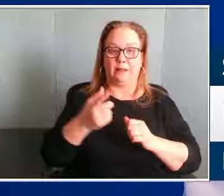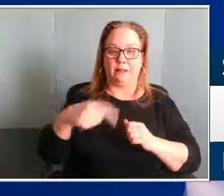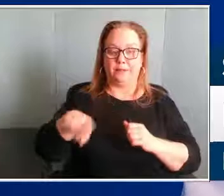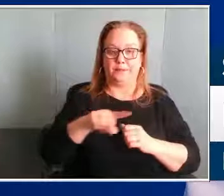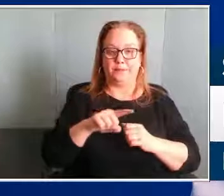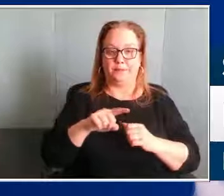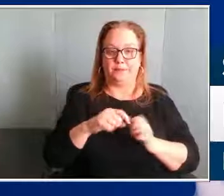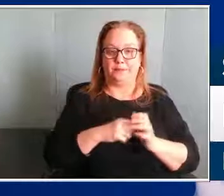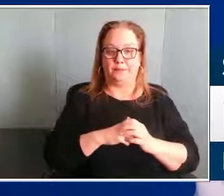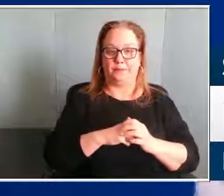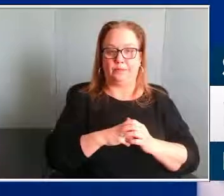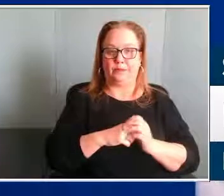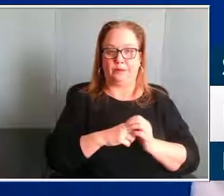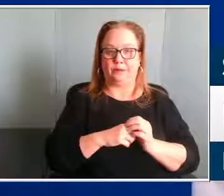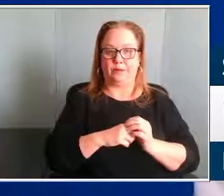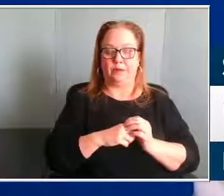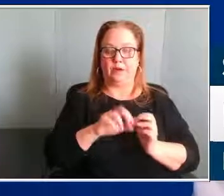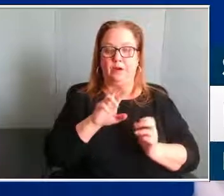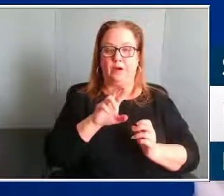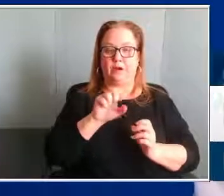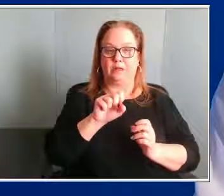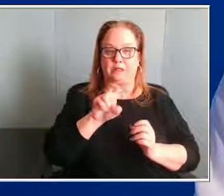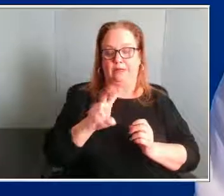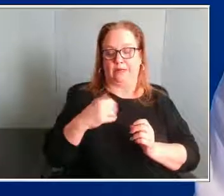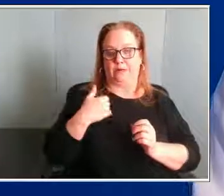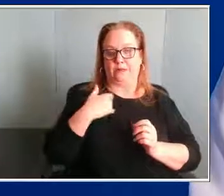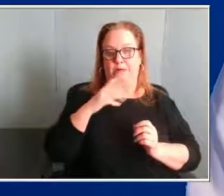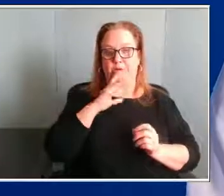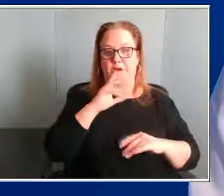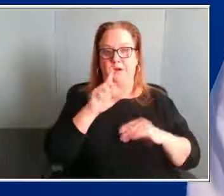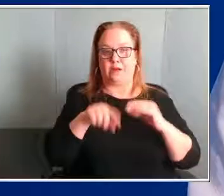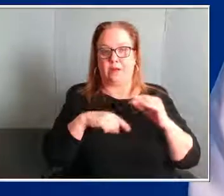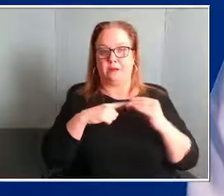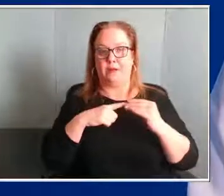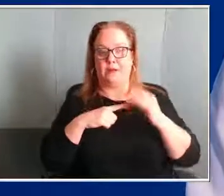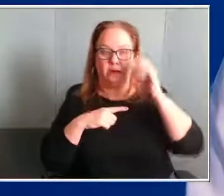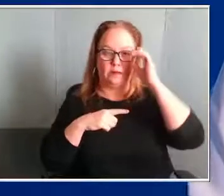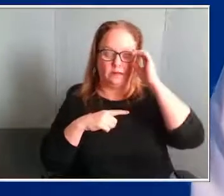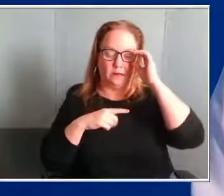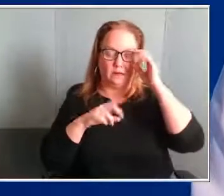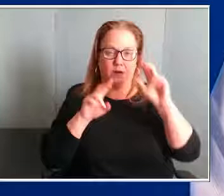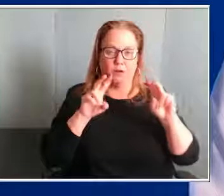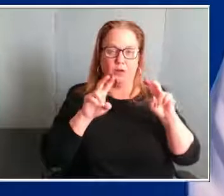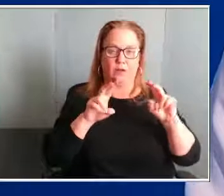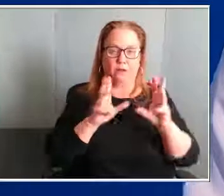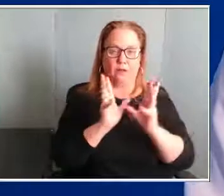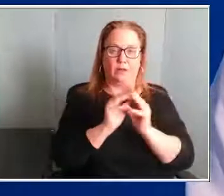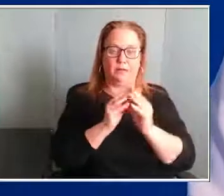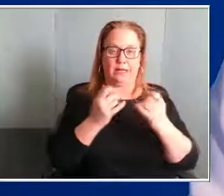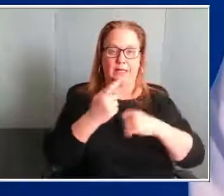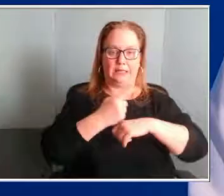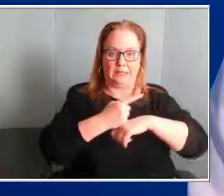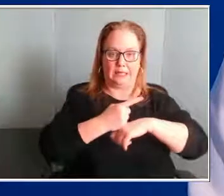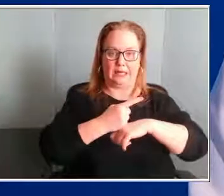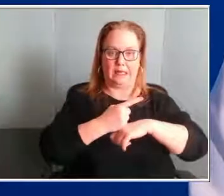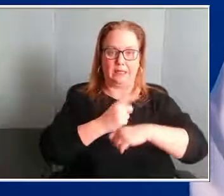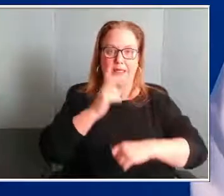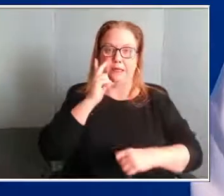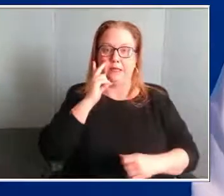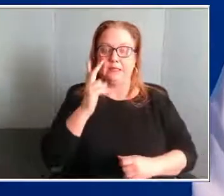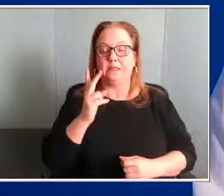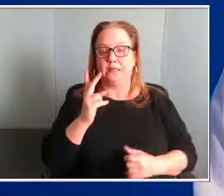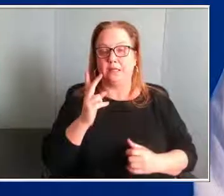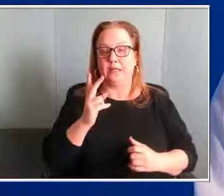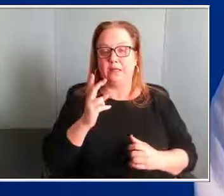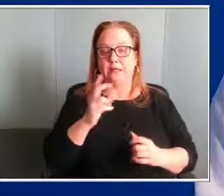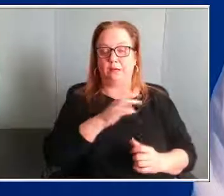subject of RSV, as we were talking about, you know, we're looking forward to the meeting today to see ultimately what the